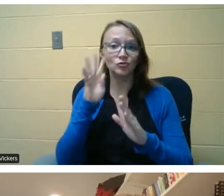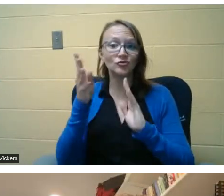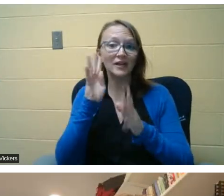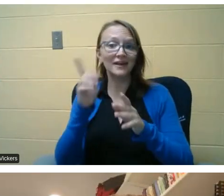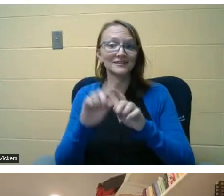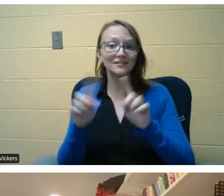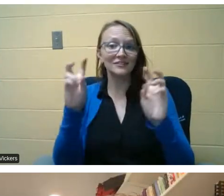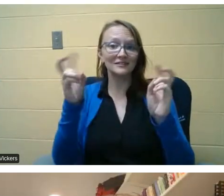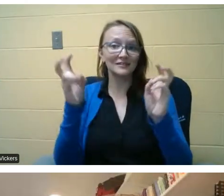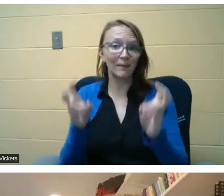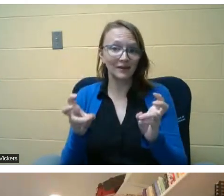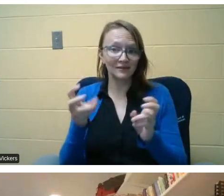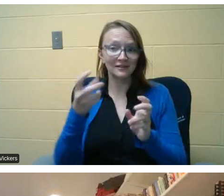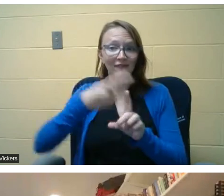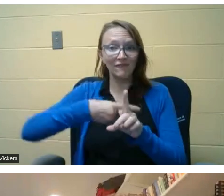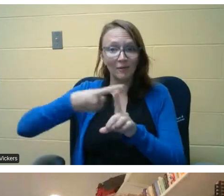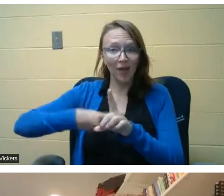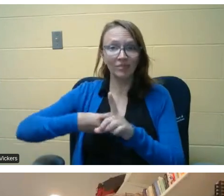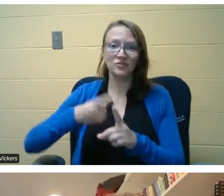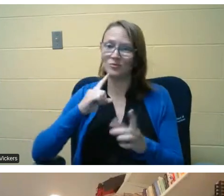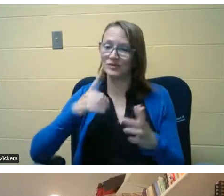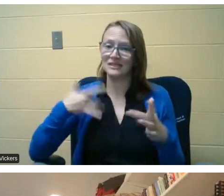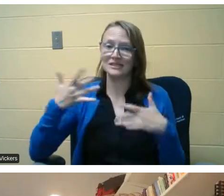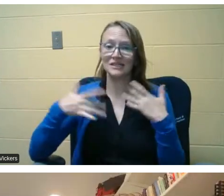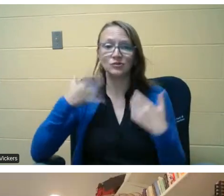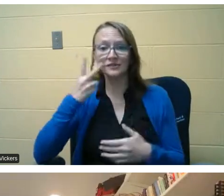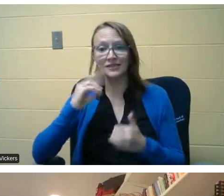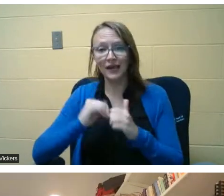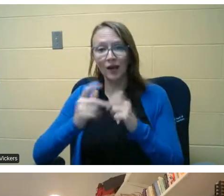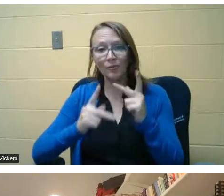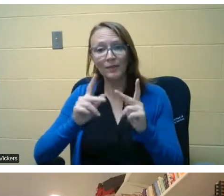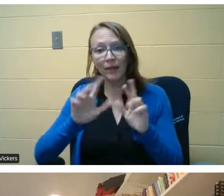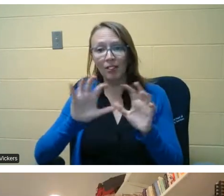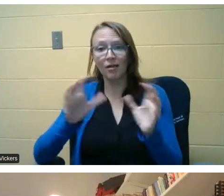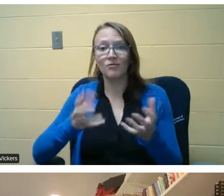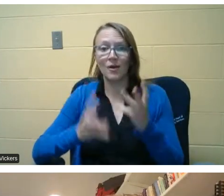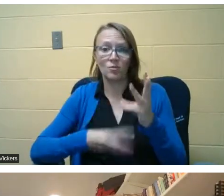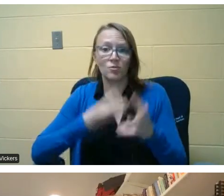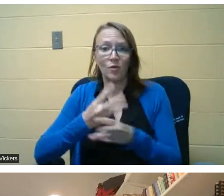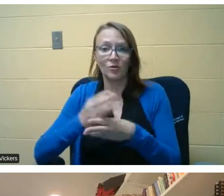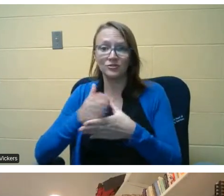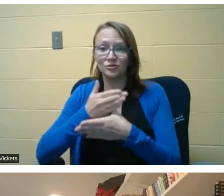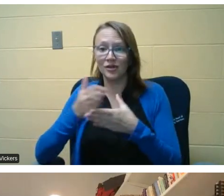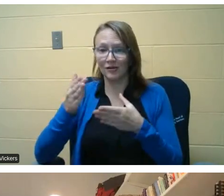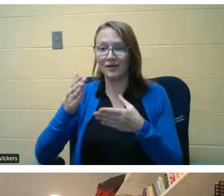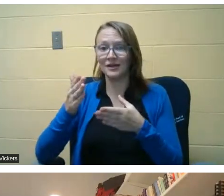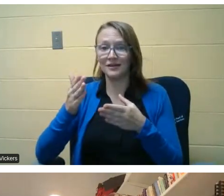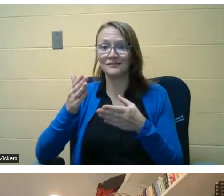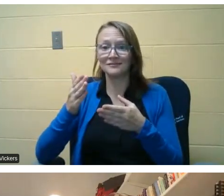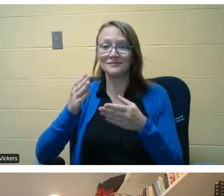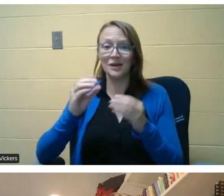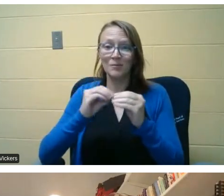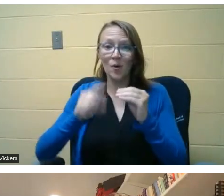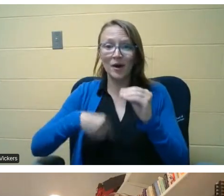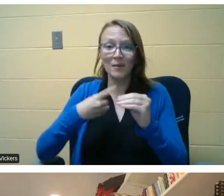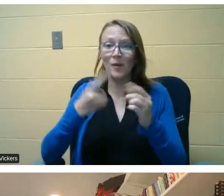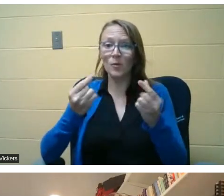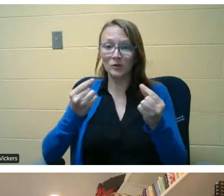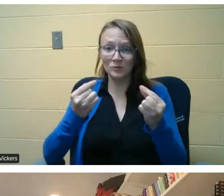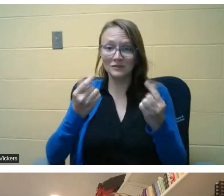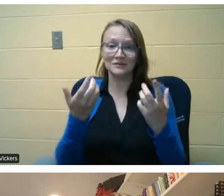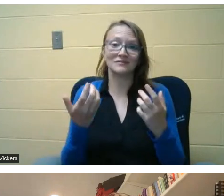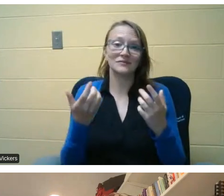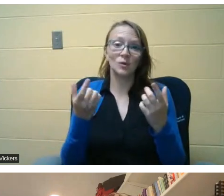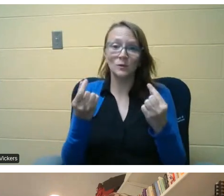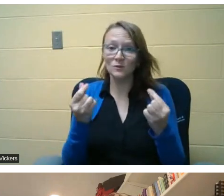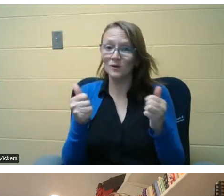to see like educators and people around the world like sharing more about what they are doing, what you are doing with